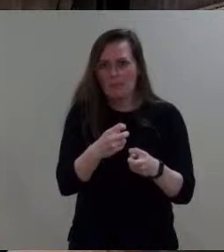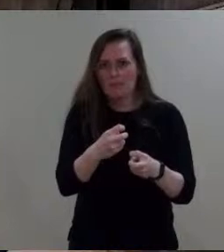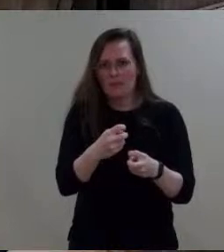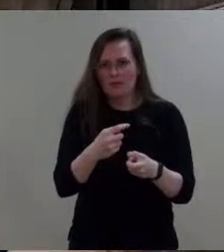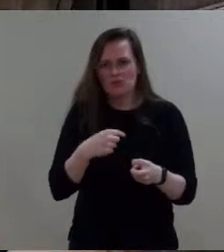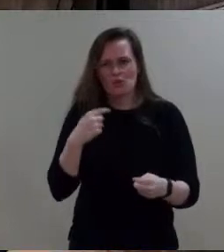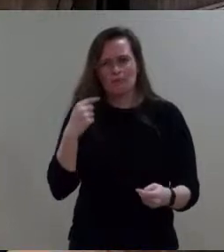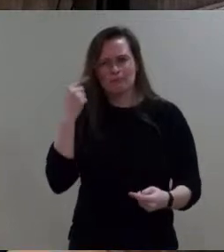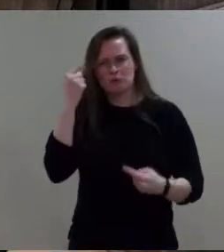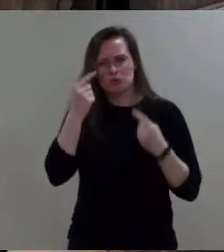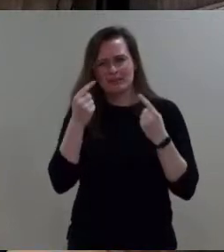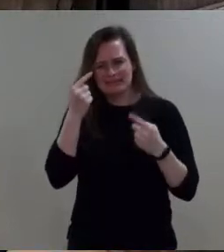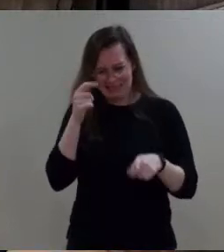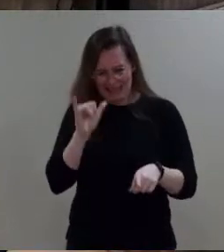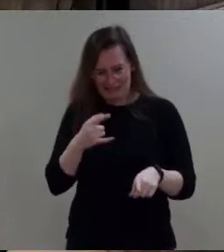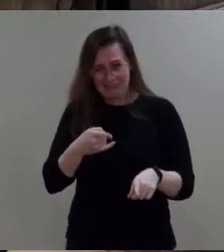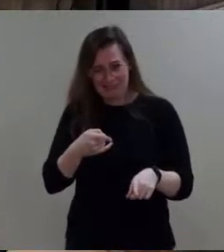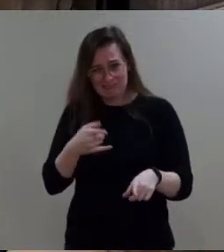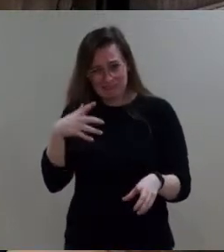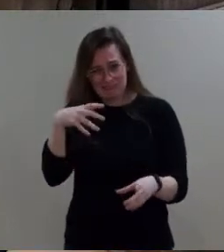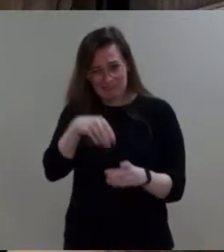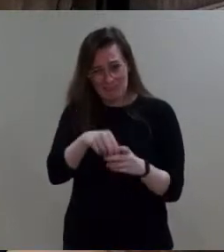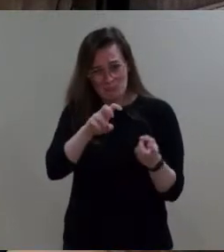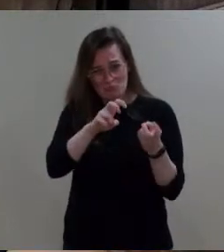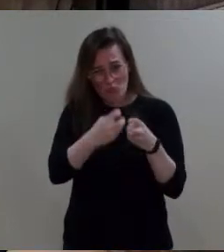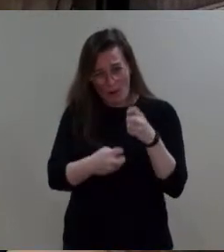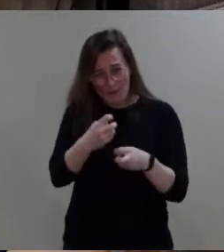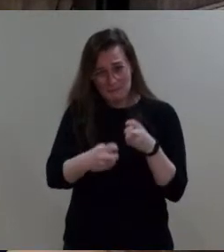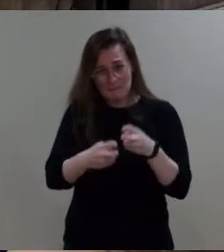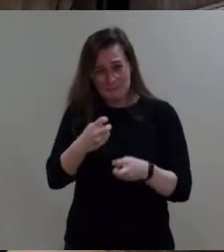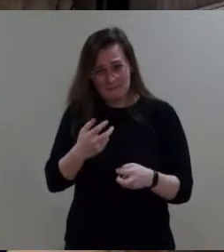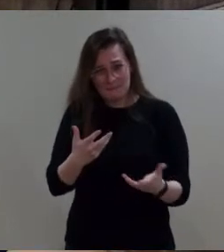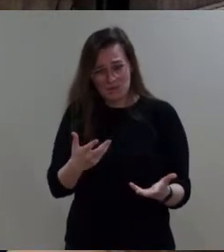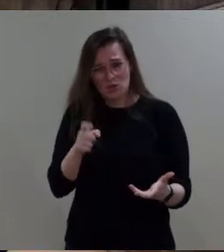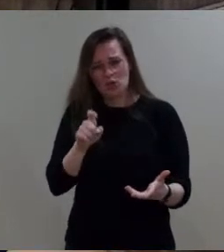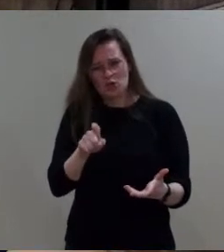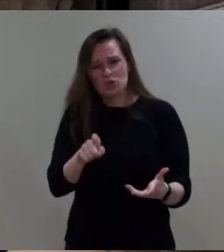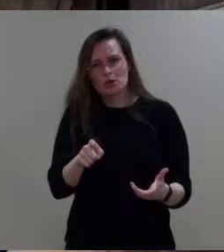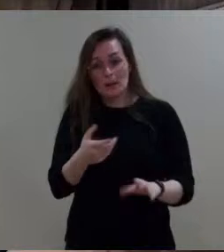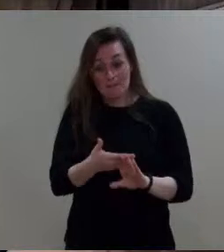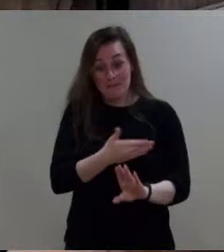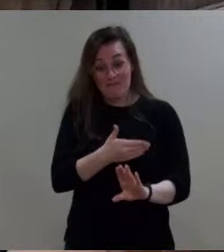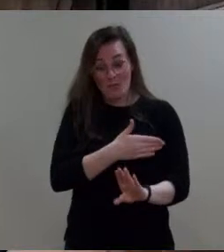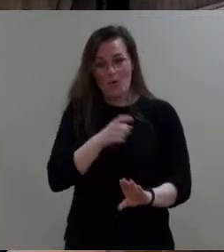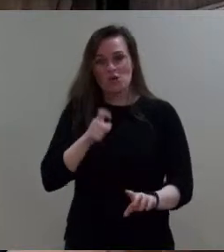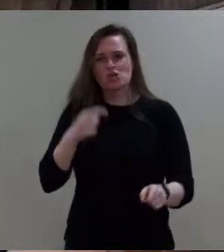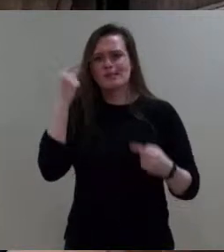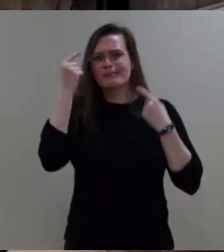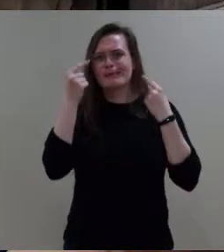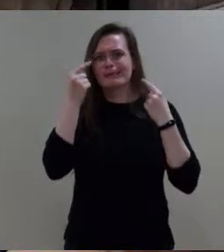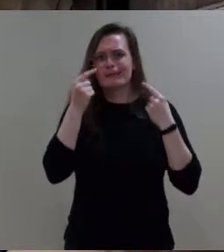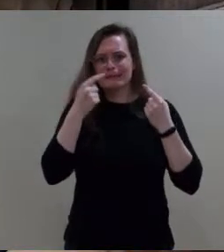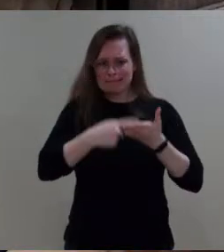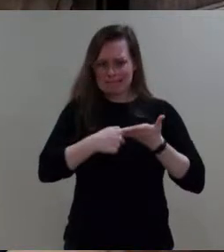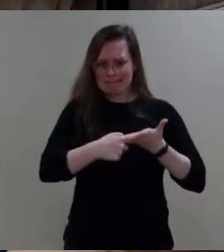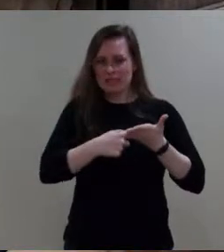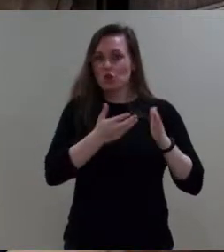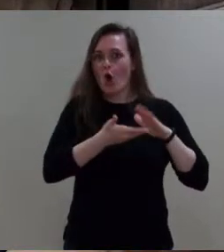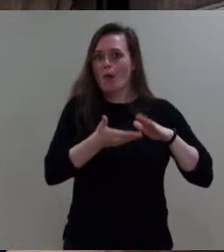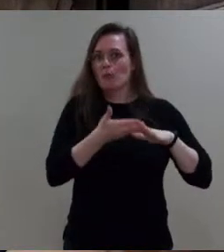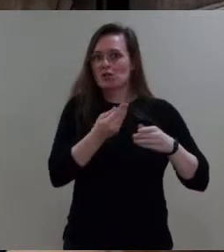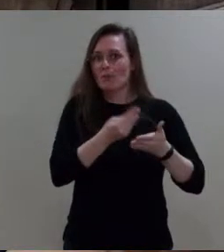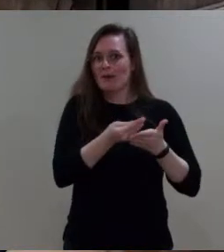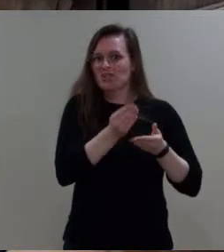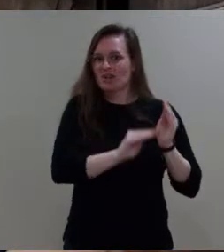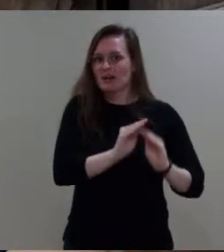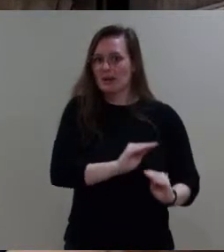Because if so, then we should fine tune, and we really should be looking at the operational budget before we look at this. It's kind of put in the cart,